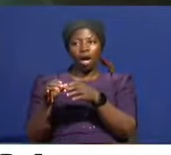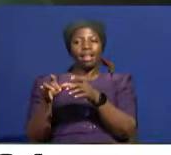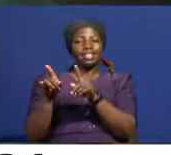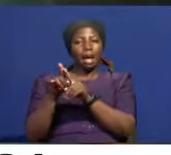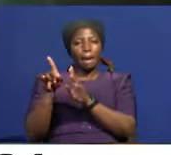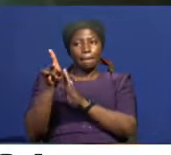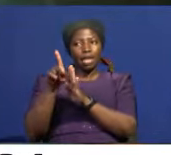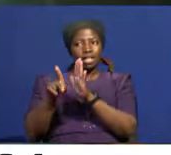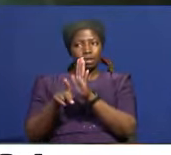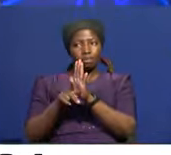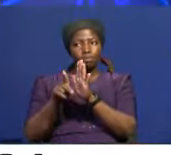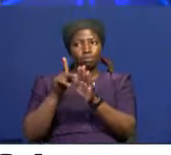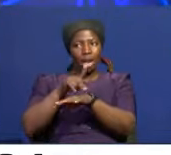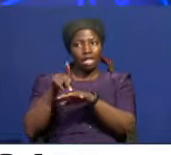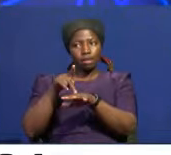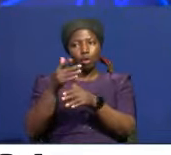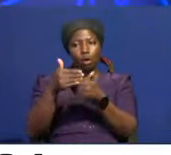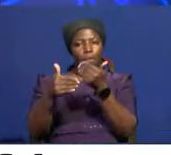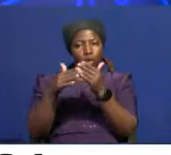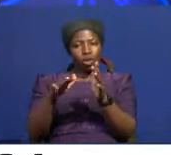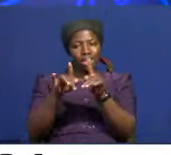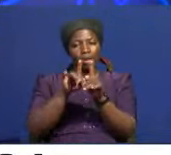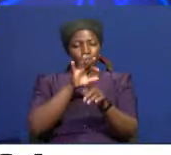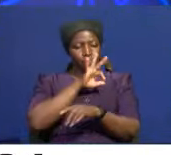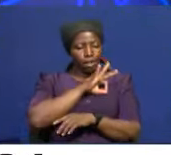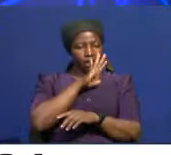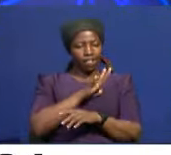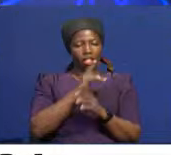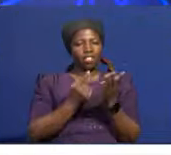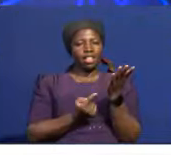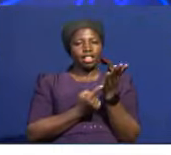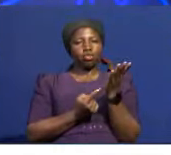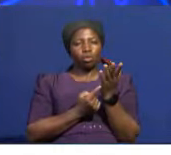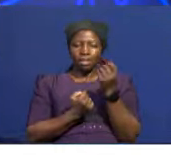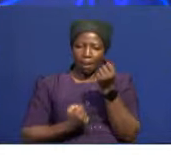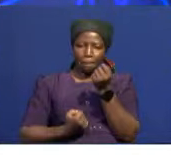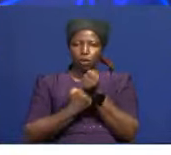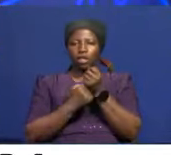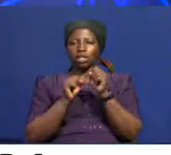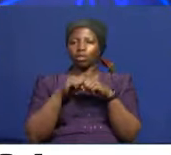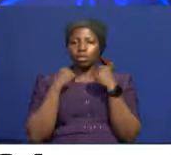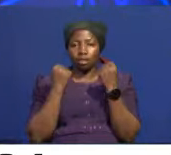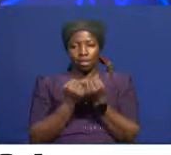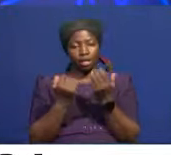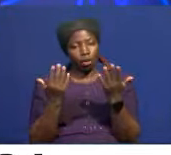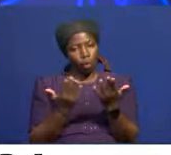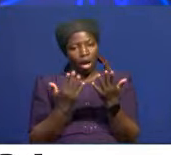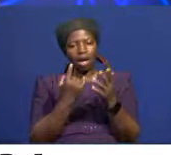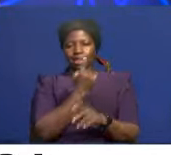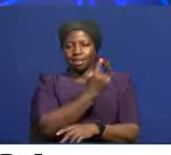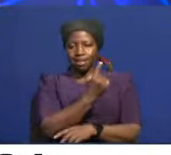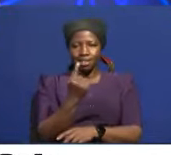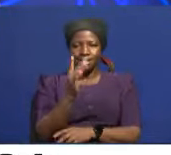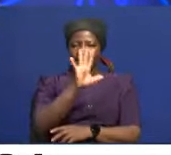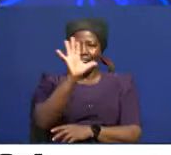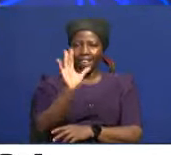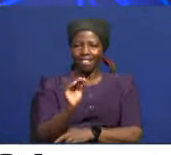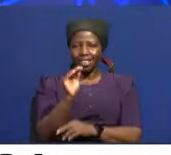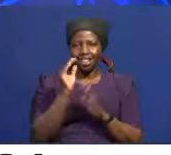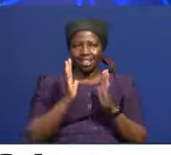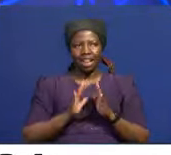the principal builders and beneficiaries of a digitally enabled society where every African can